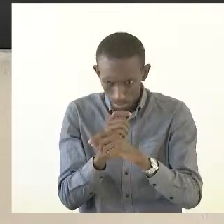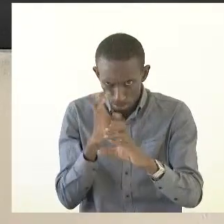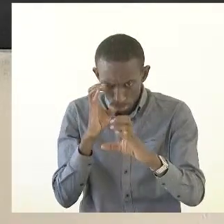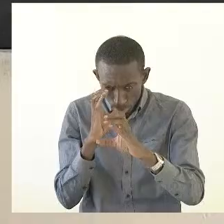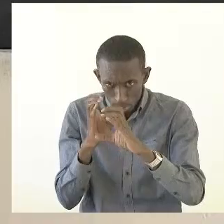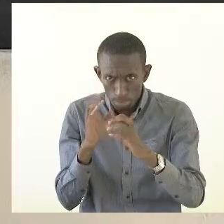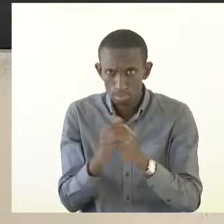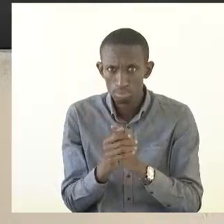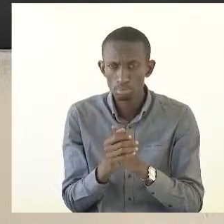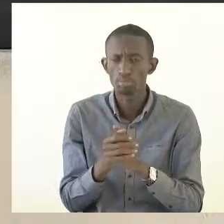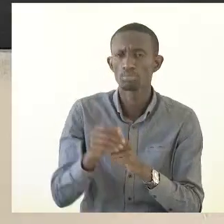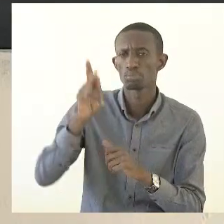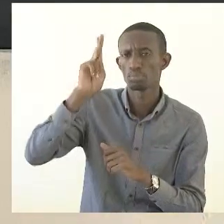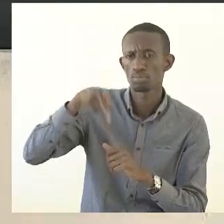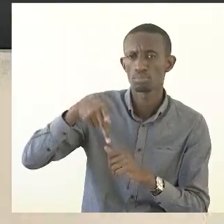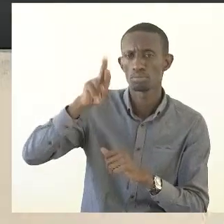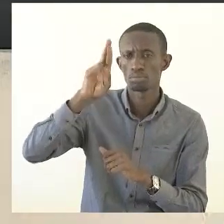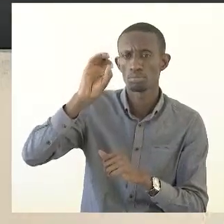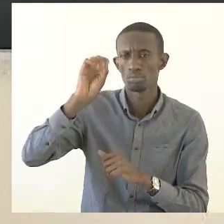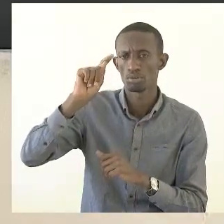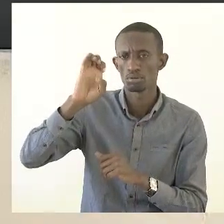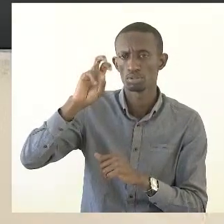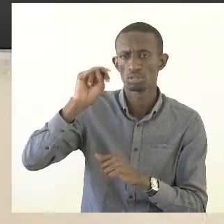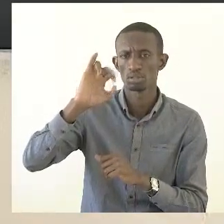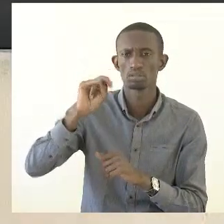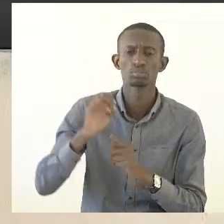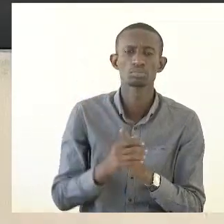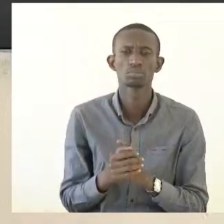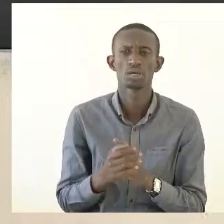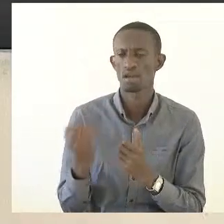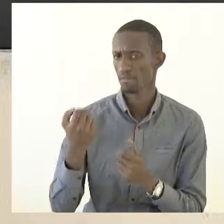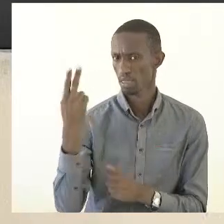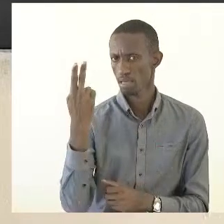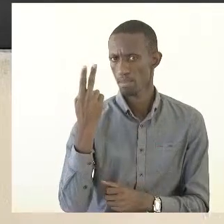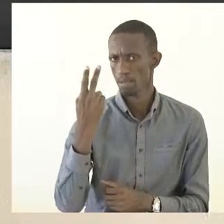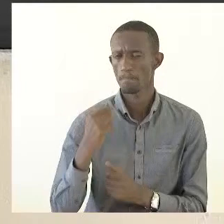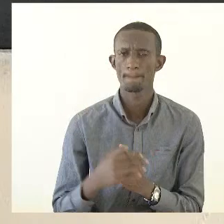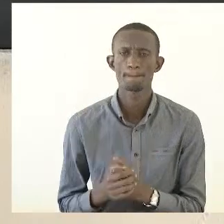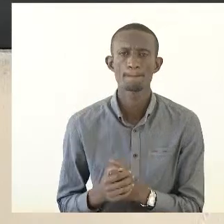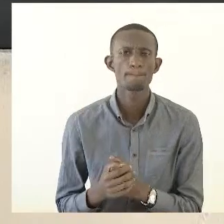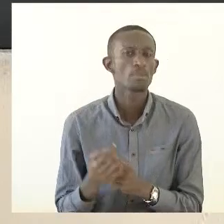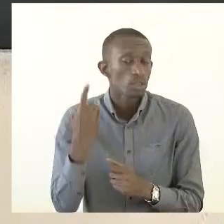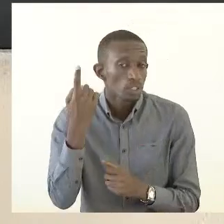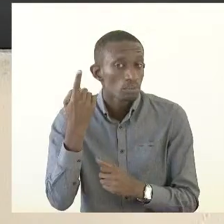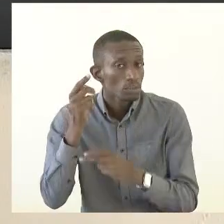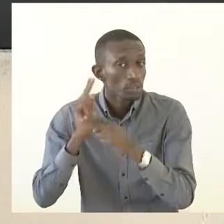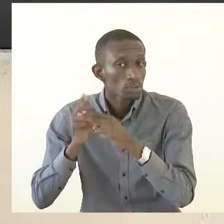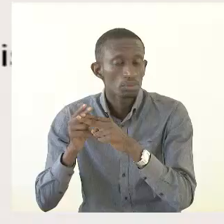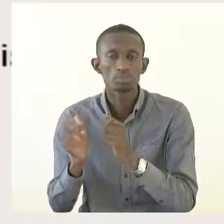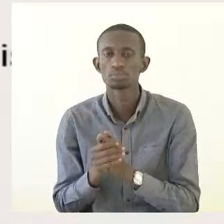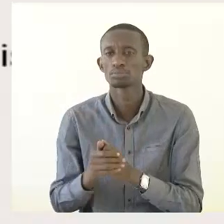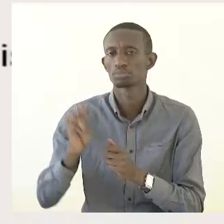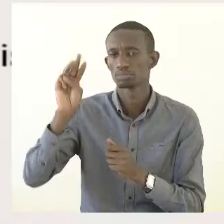use two proteins. We have two of them. One is called Meron's reagent, Meron's